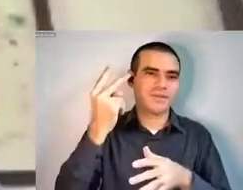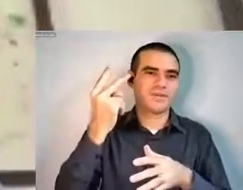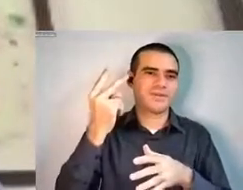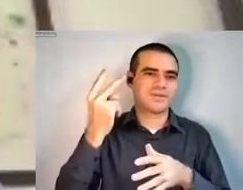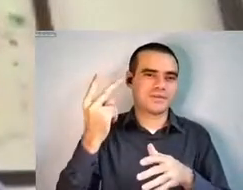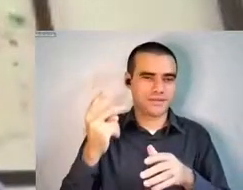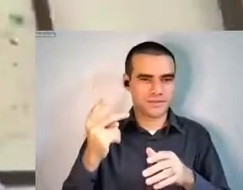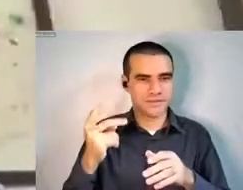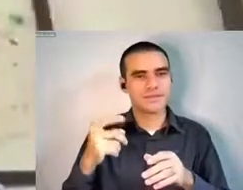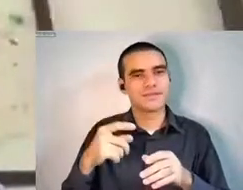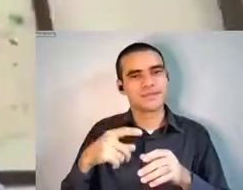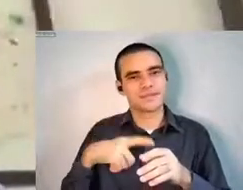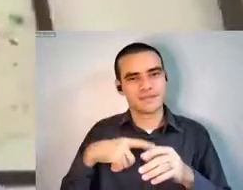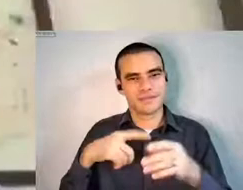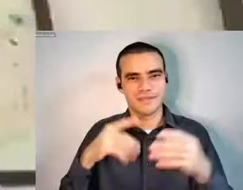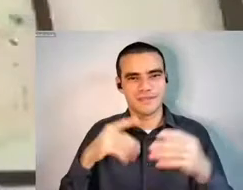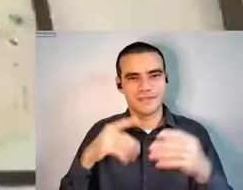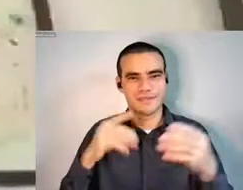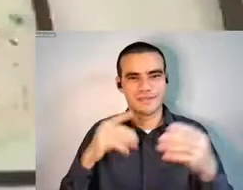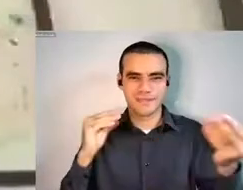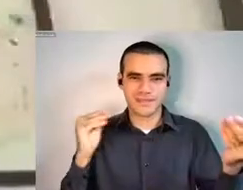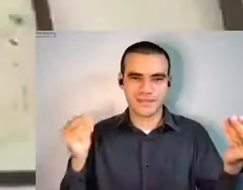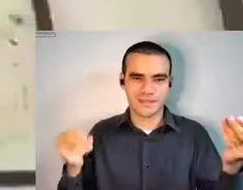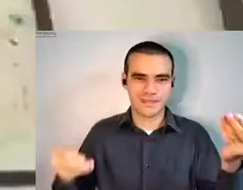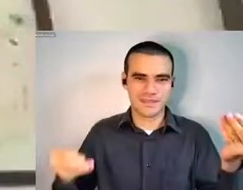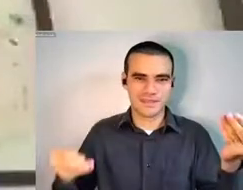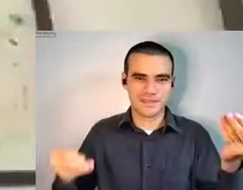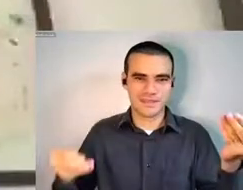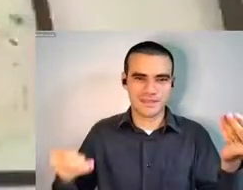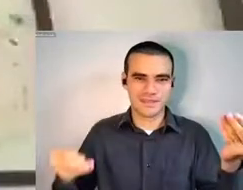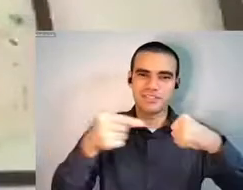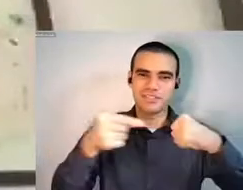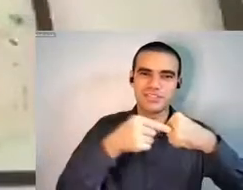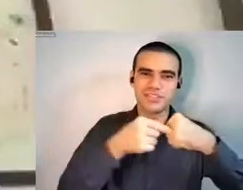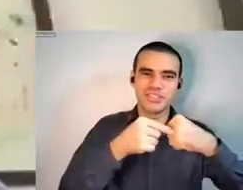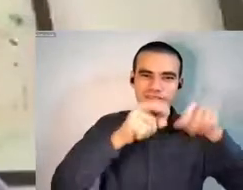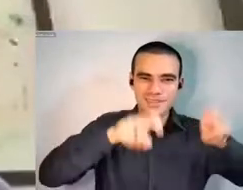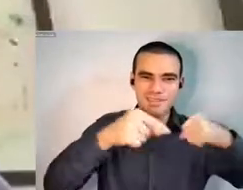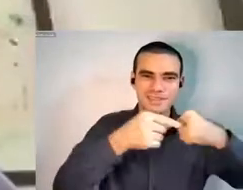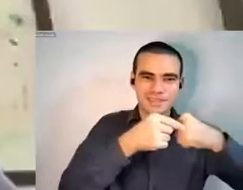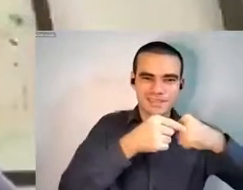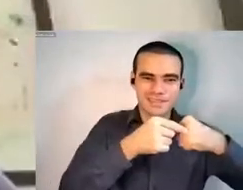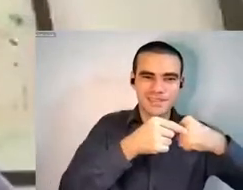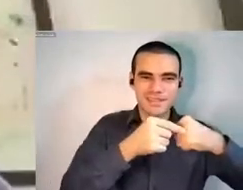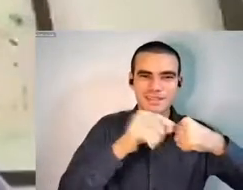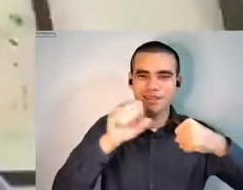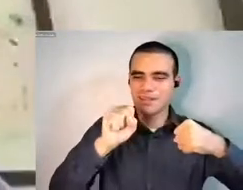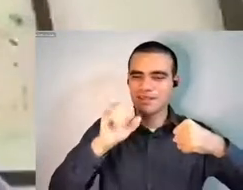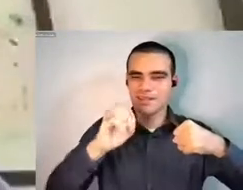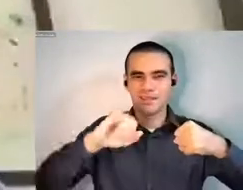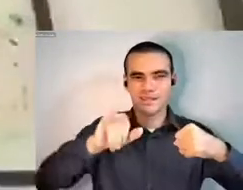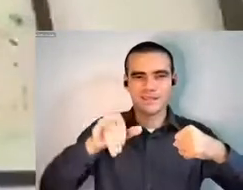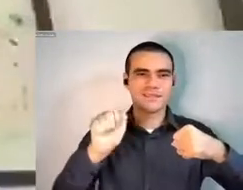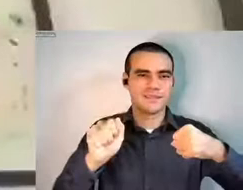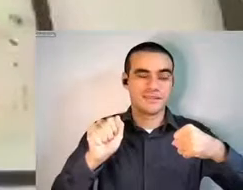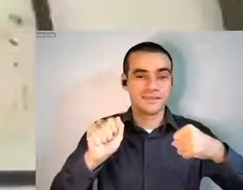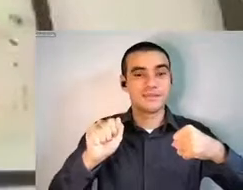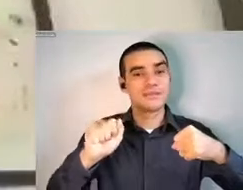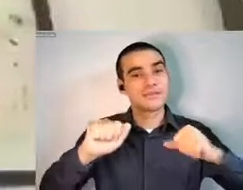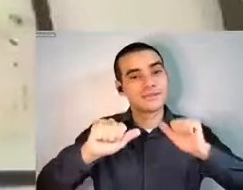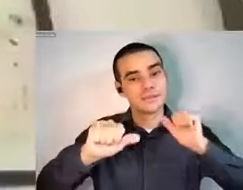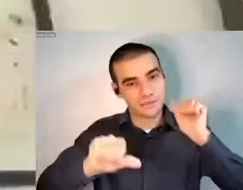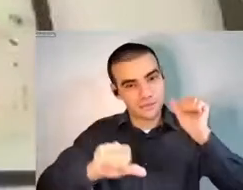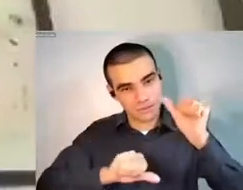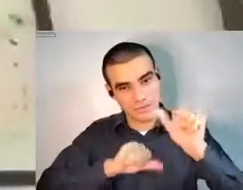we add value. We change a ship of a computer that is some tons of soy. We need